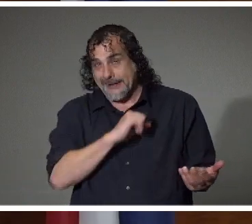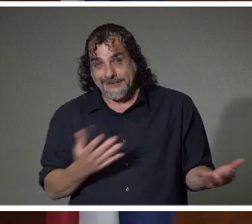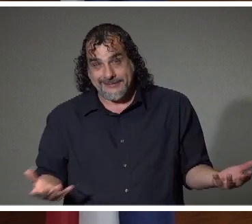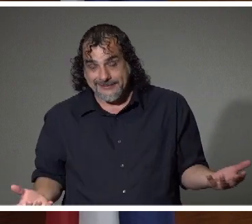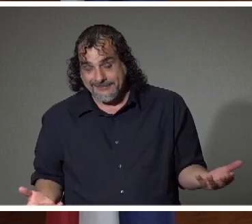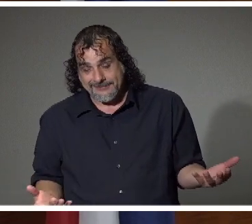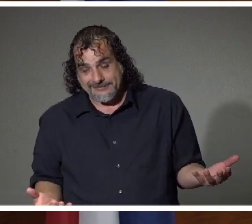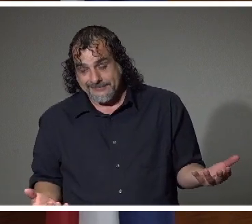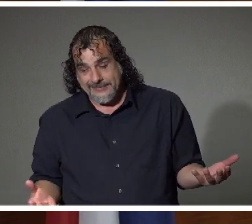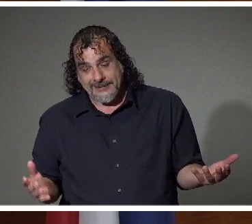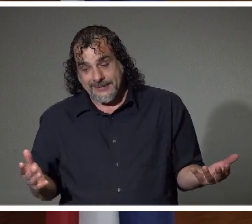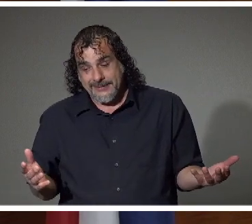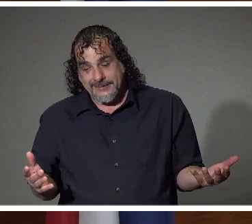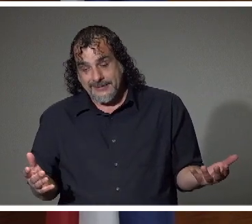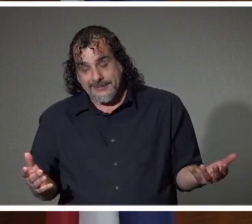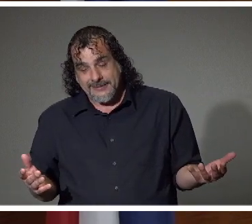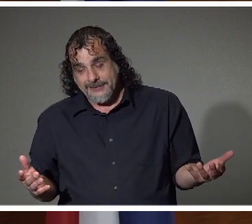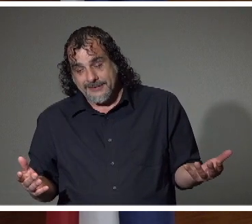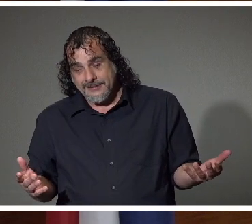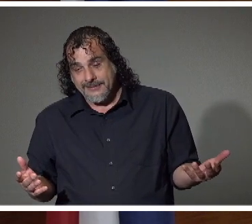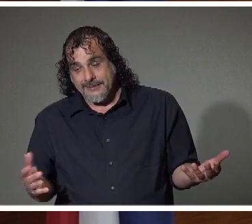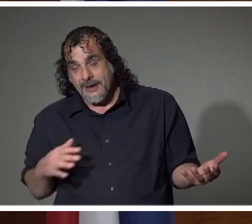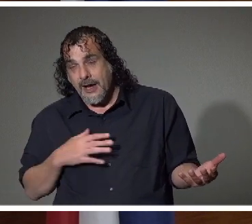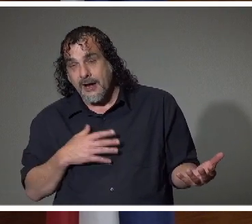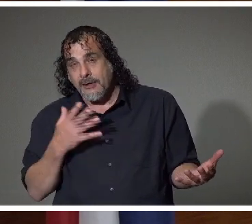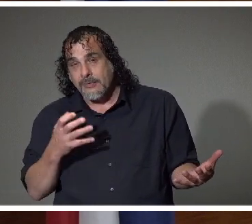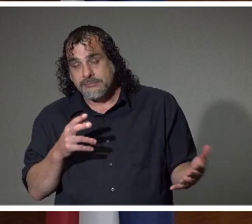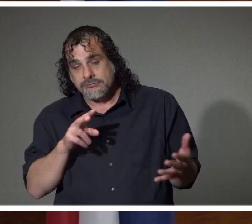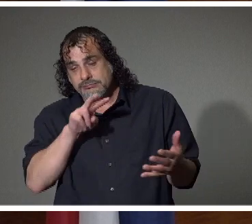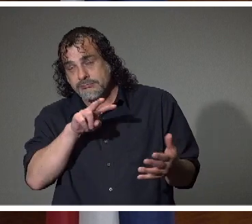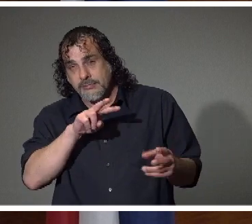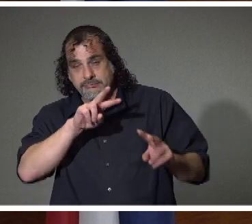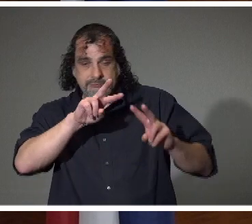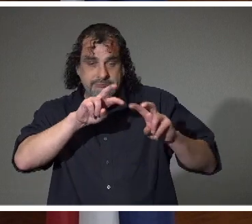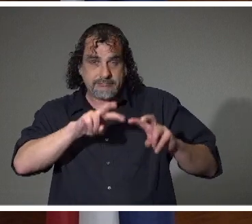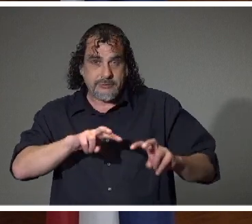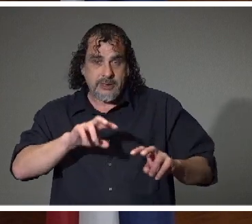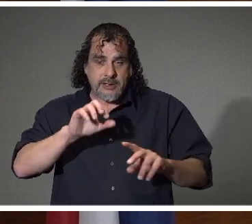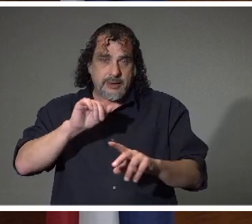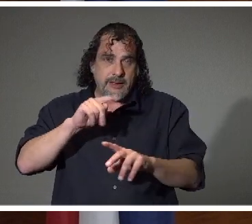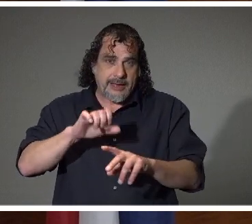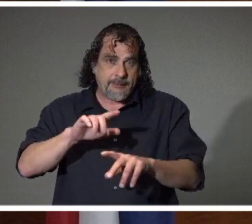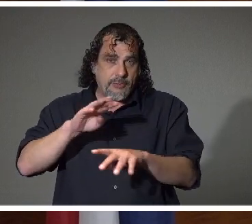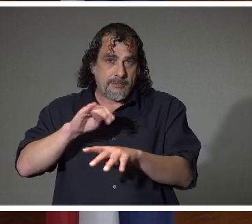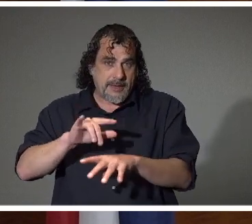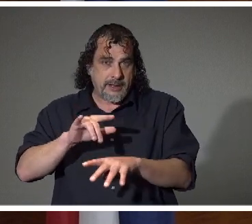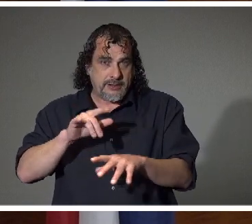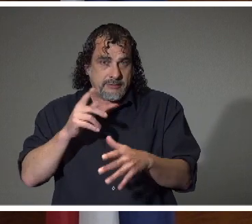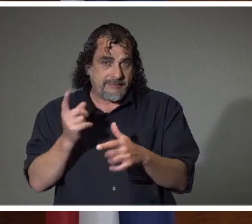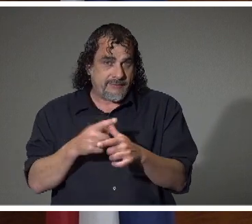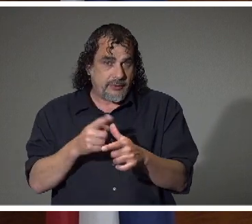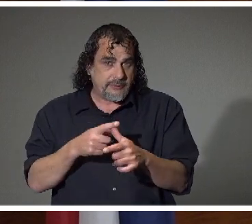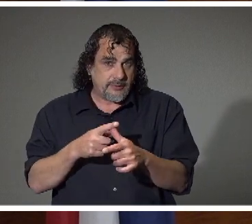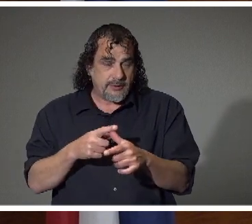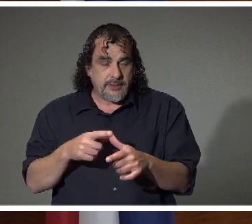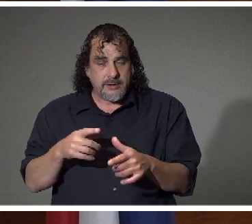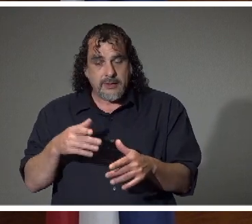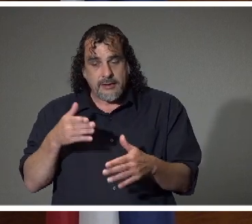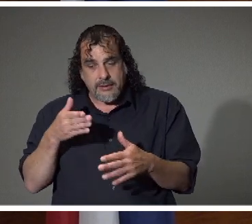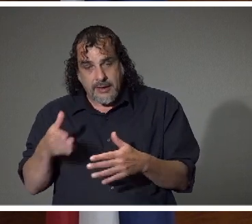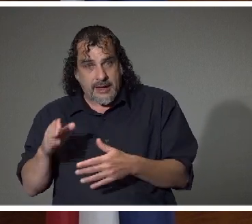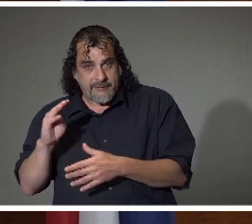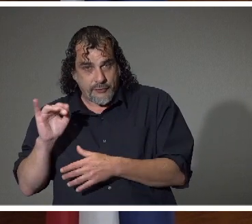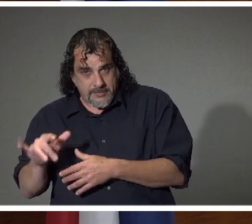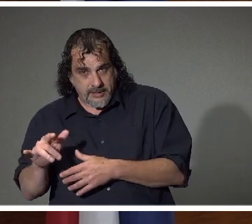guess. It's something that I'd like to see what April and May look like, and I think once we get through May, we'll have a